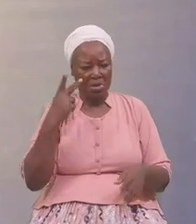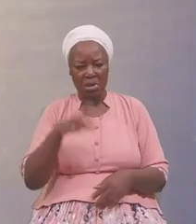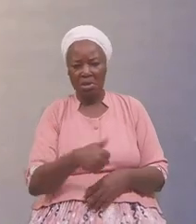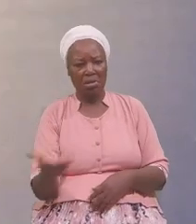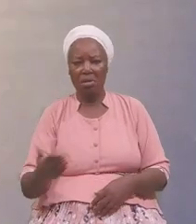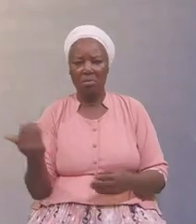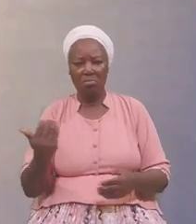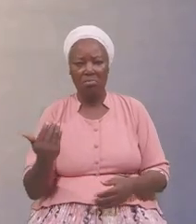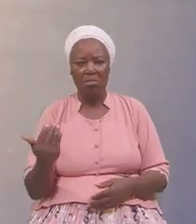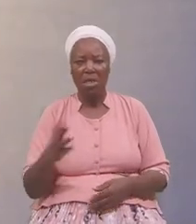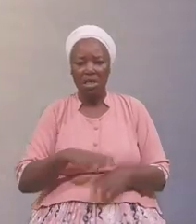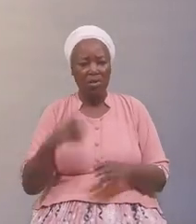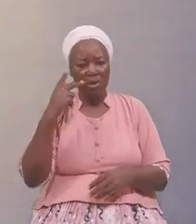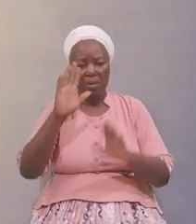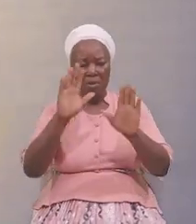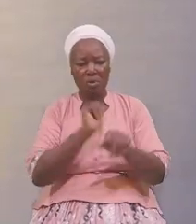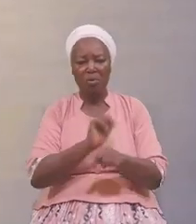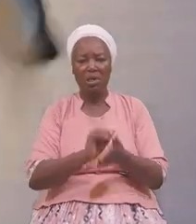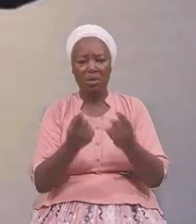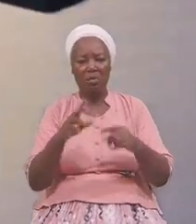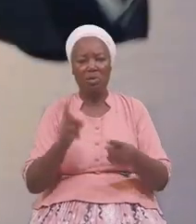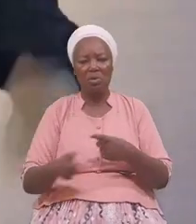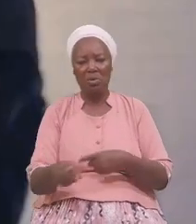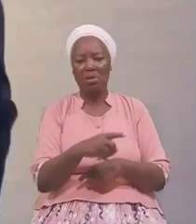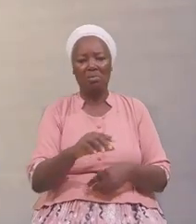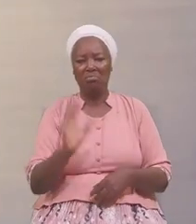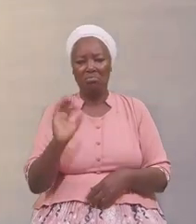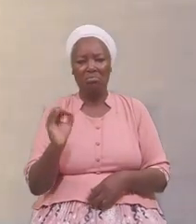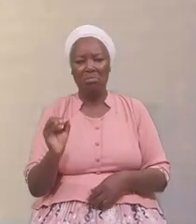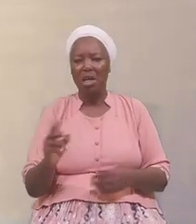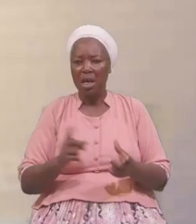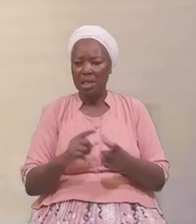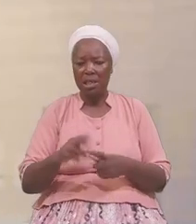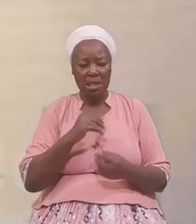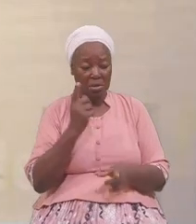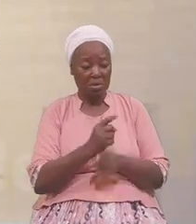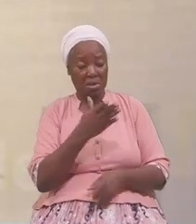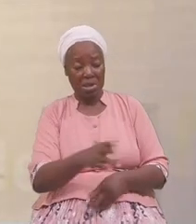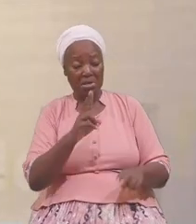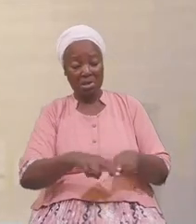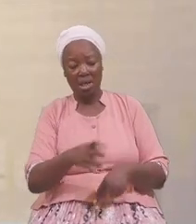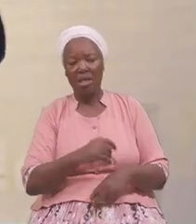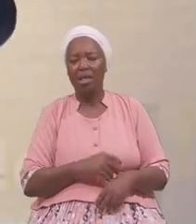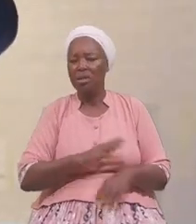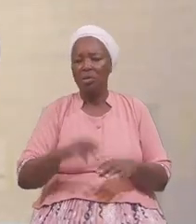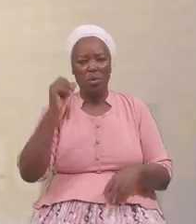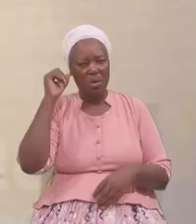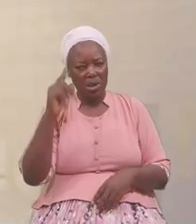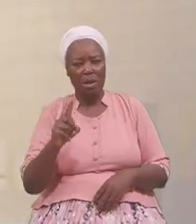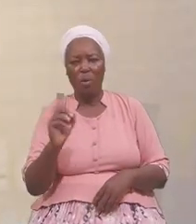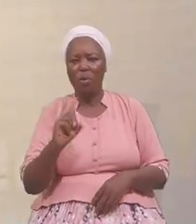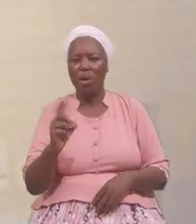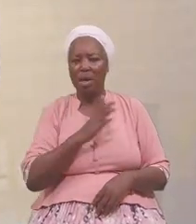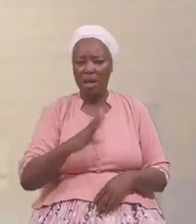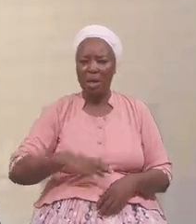They do not see a miracle is coming to them. They are there. And they do not understand where Christ